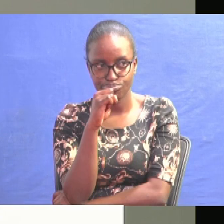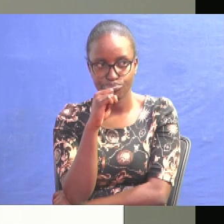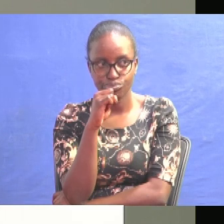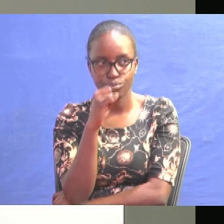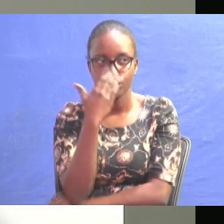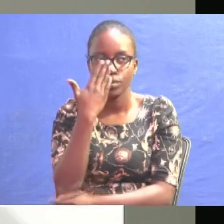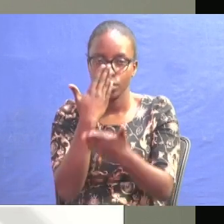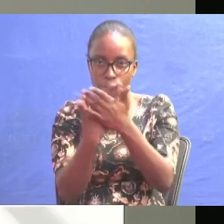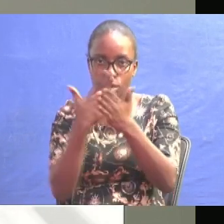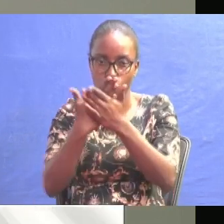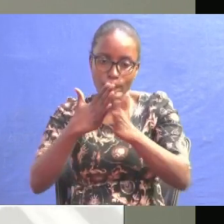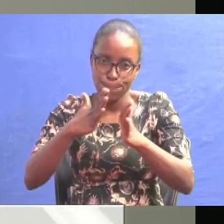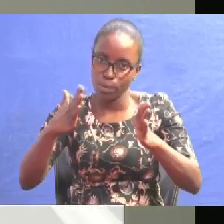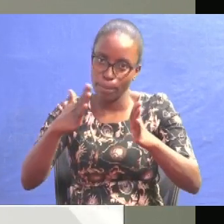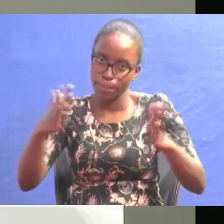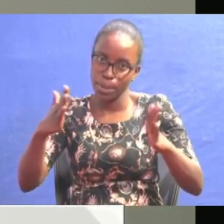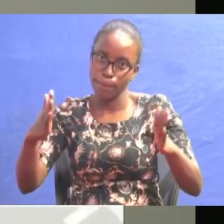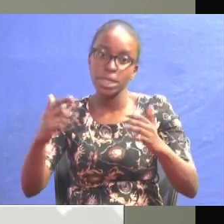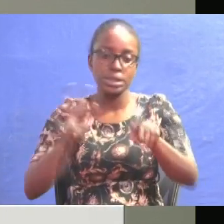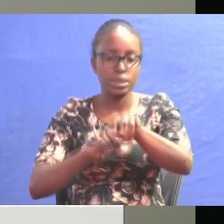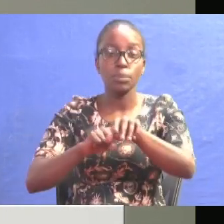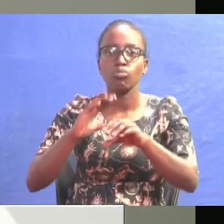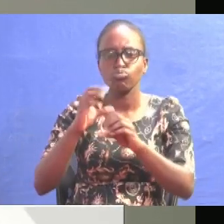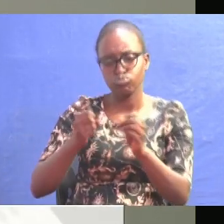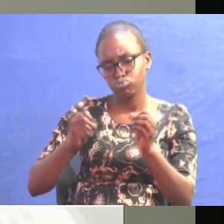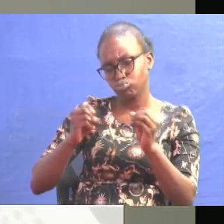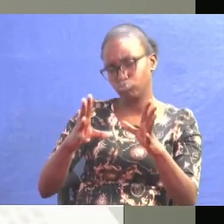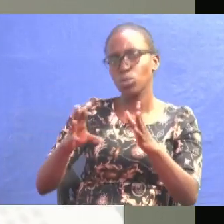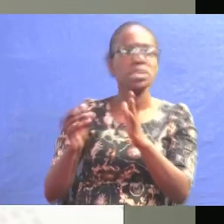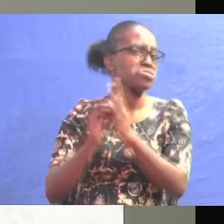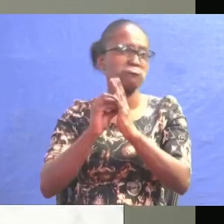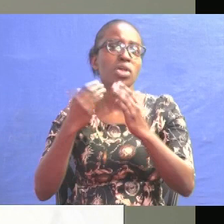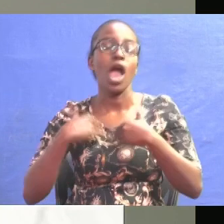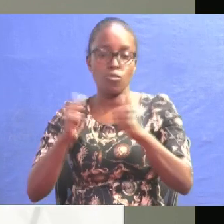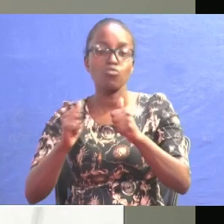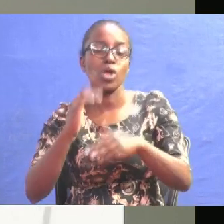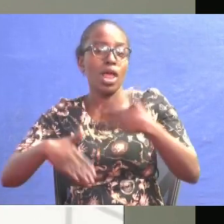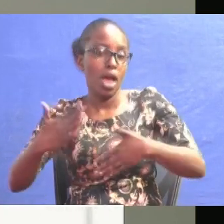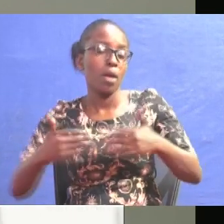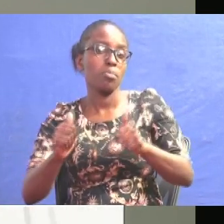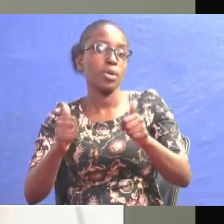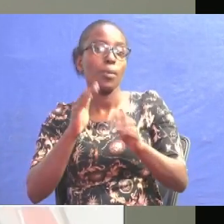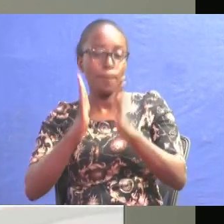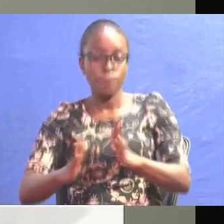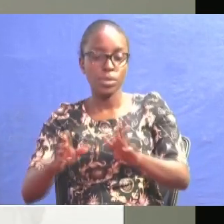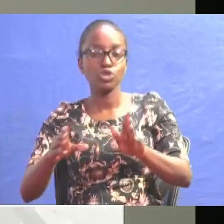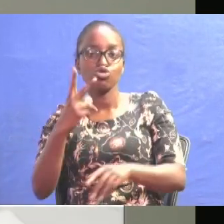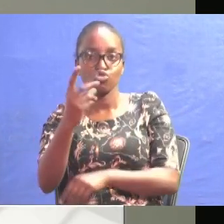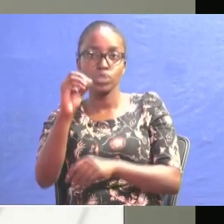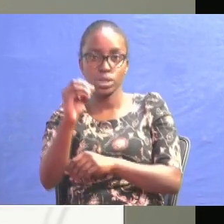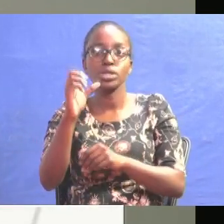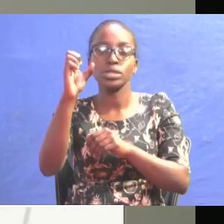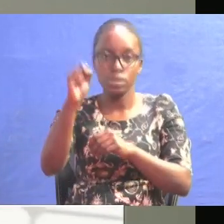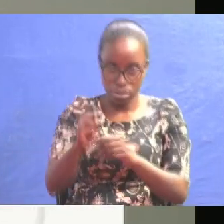so much. I will not quit from appreciating and being happy person for the Constitution 2010 that we